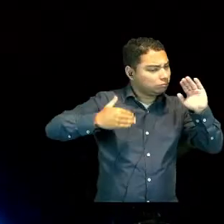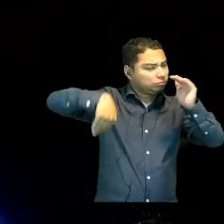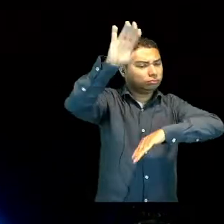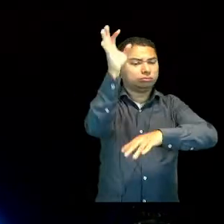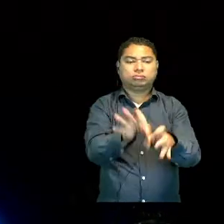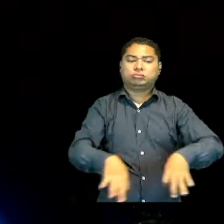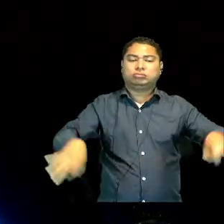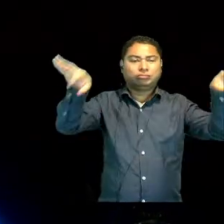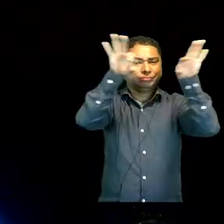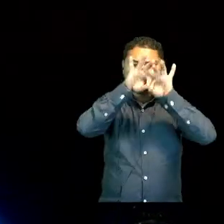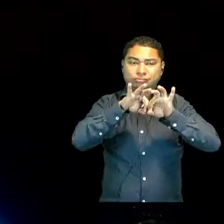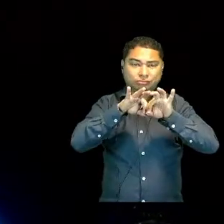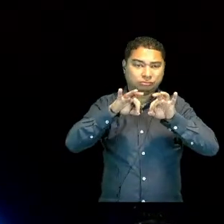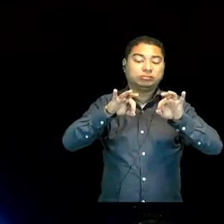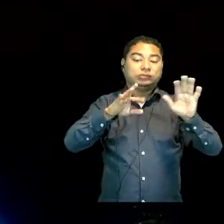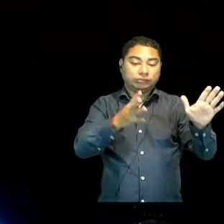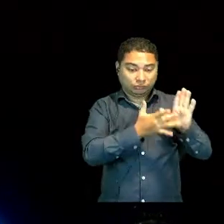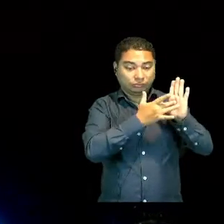But